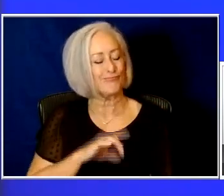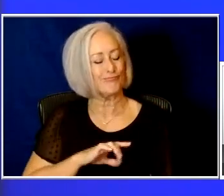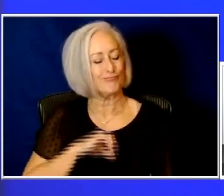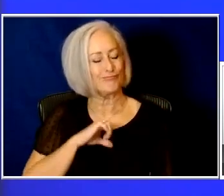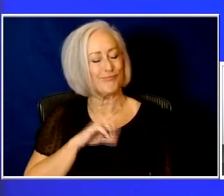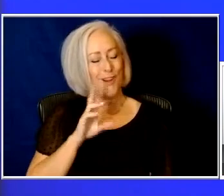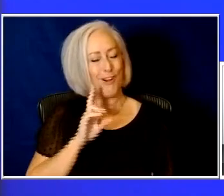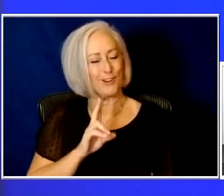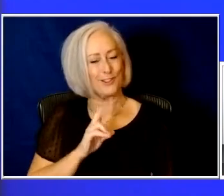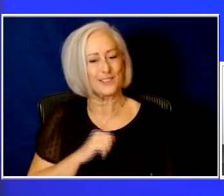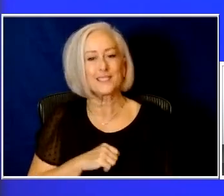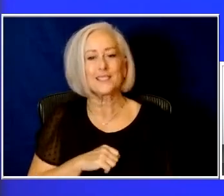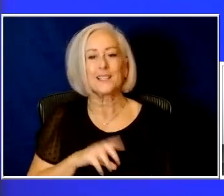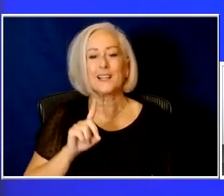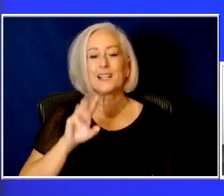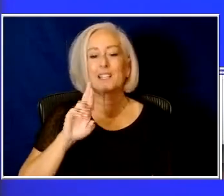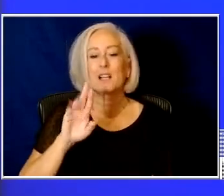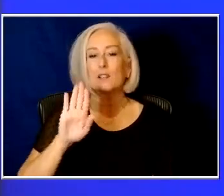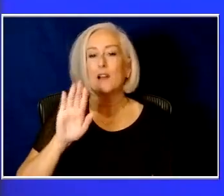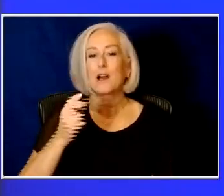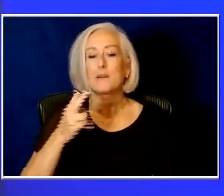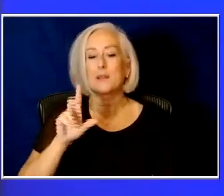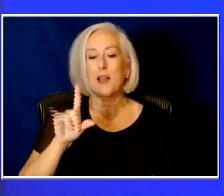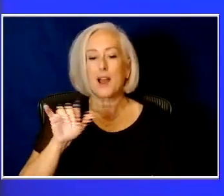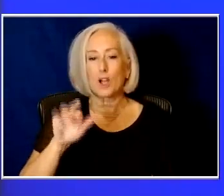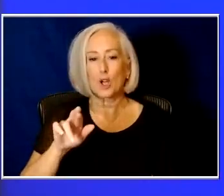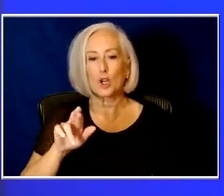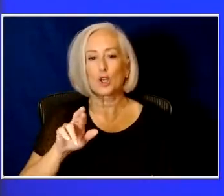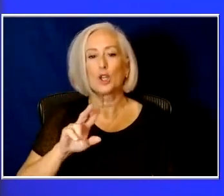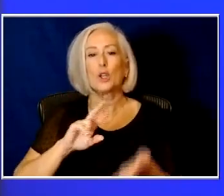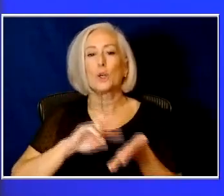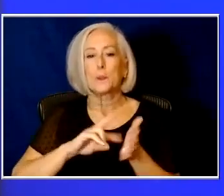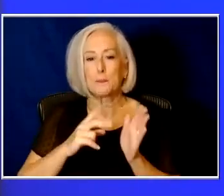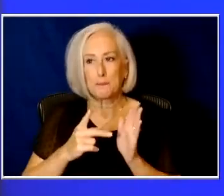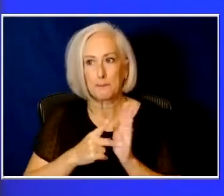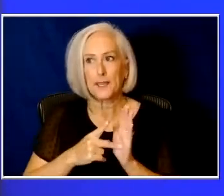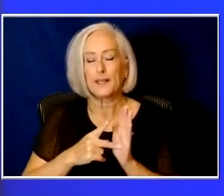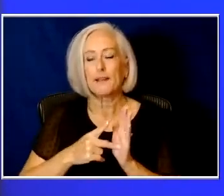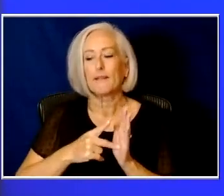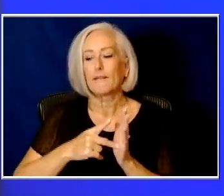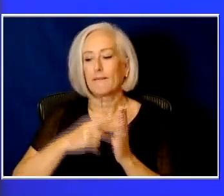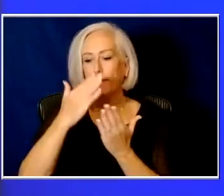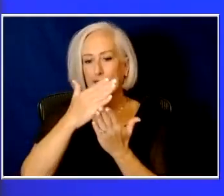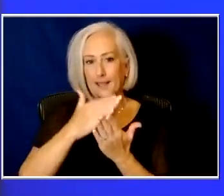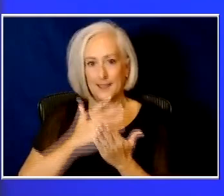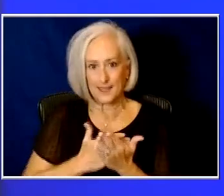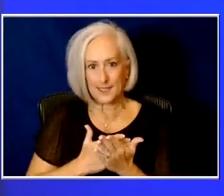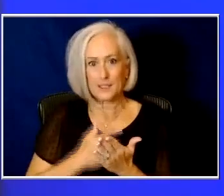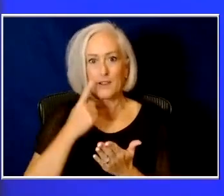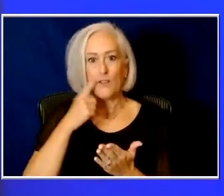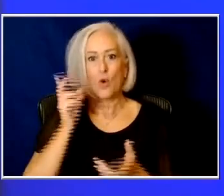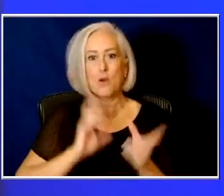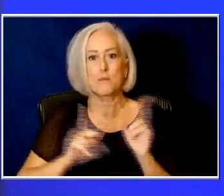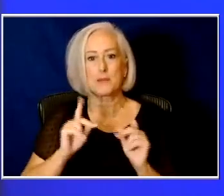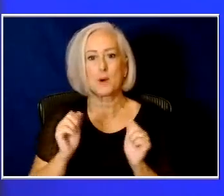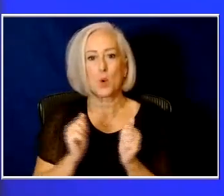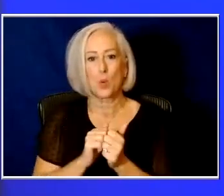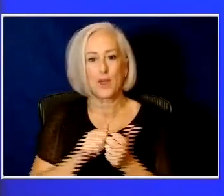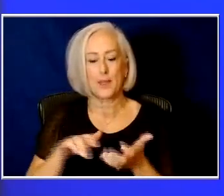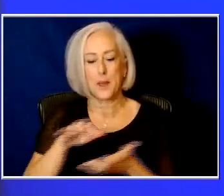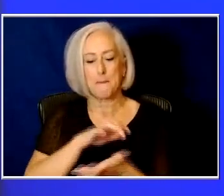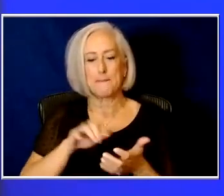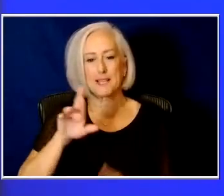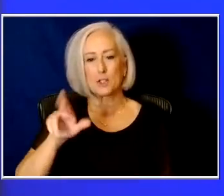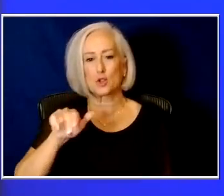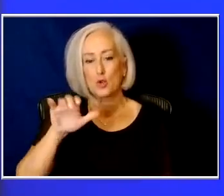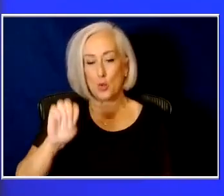was addressing as far as disparities that we see on the registry are those of mixed race. So while we'll see, 30% of